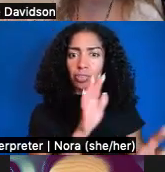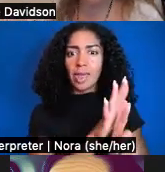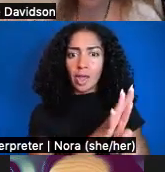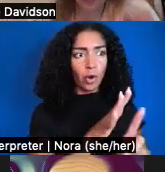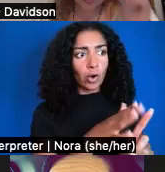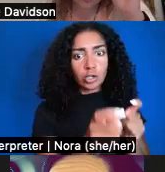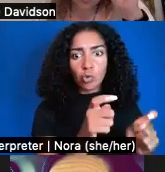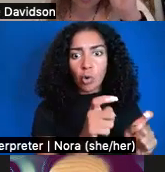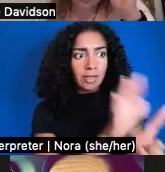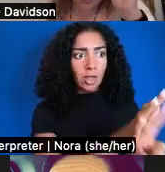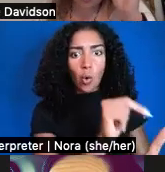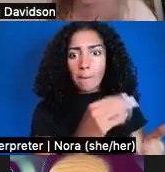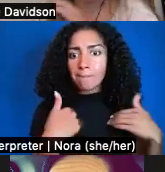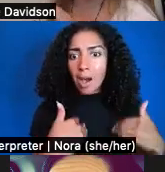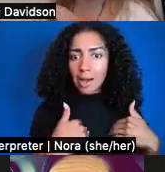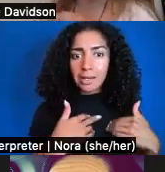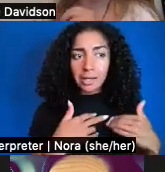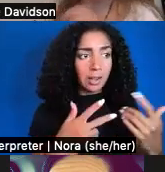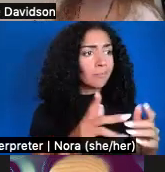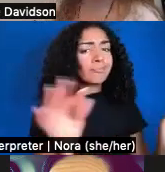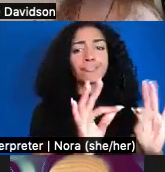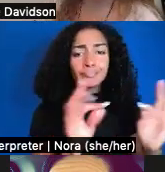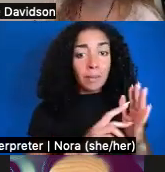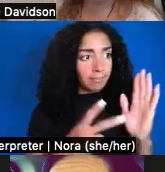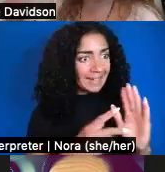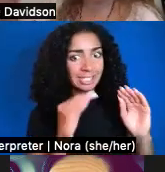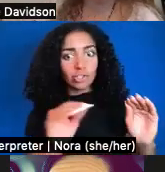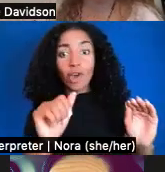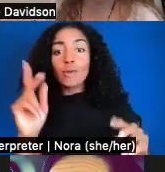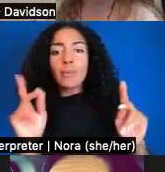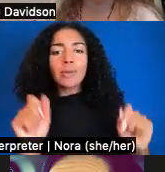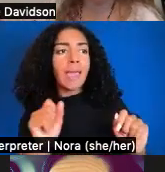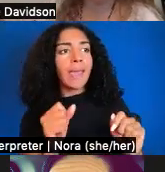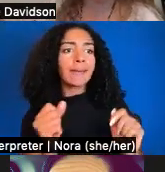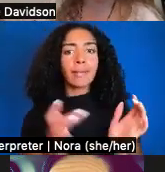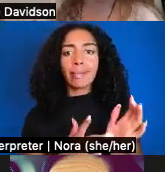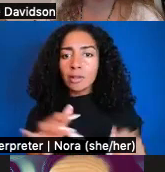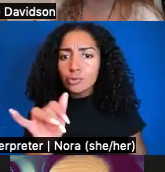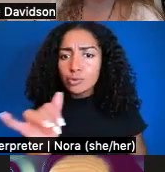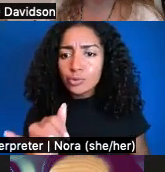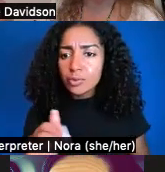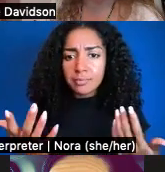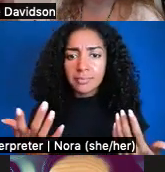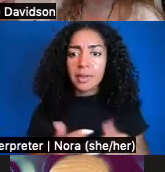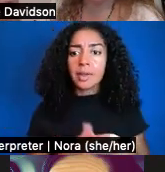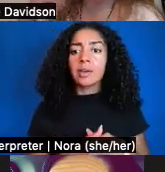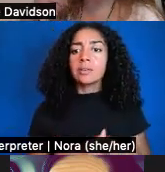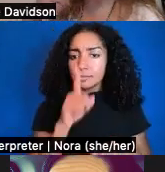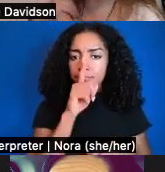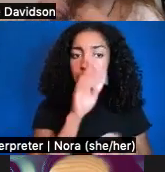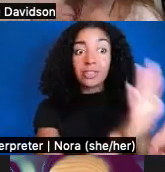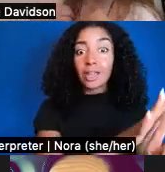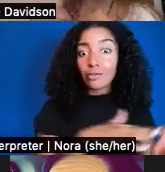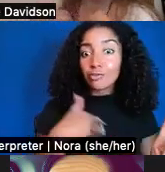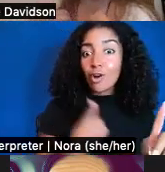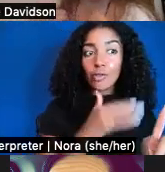do that, right? And so it's not their fault or their responsibility to teach, to learn that.